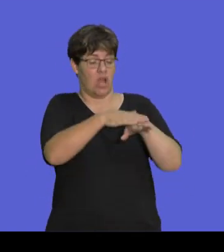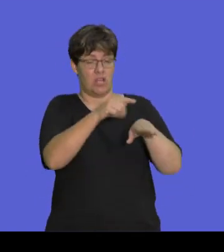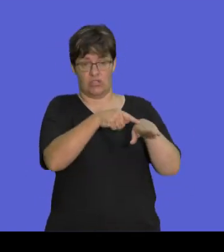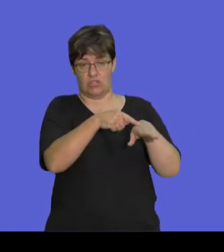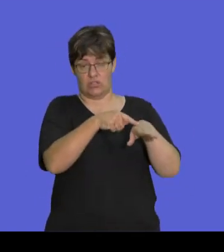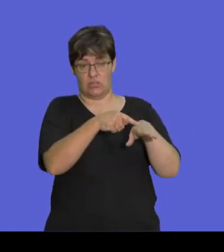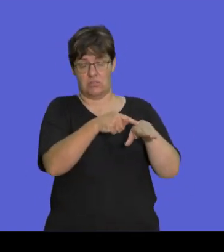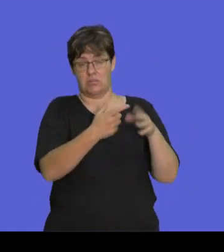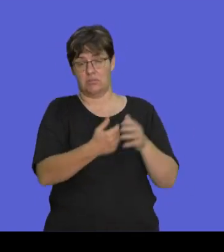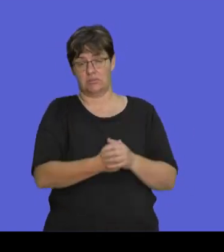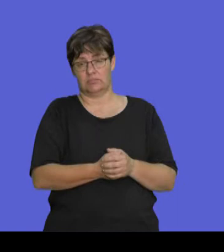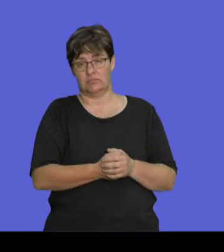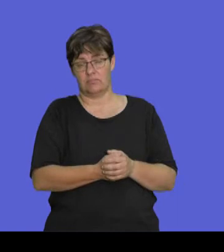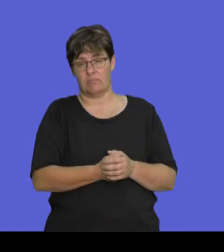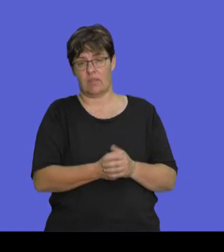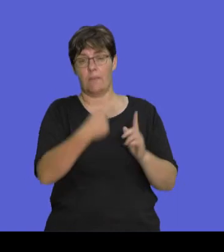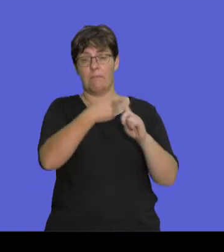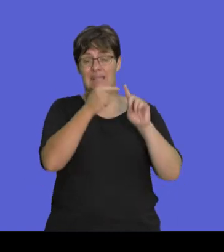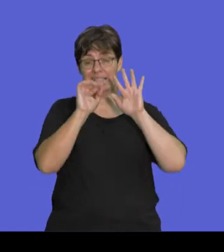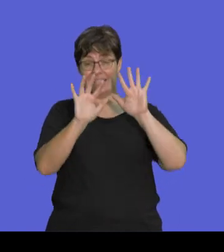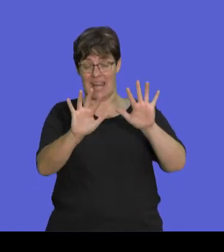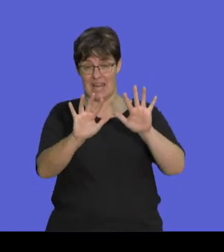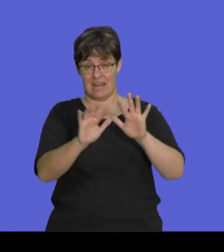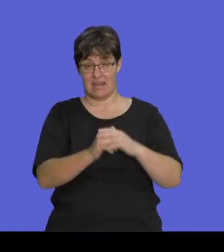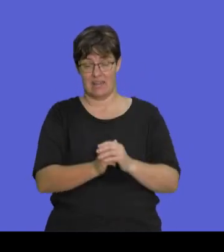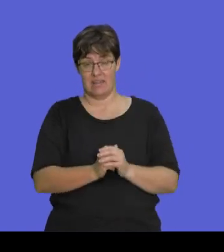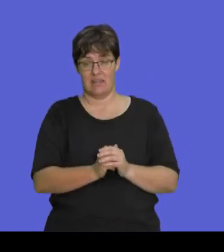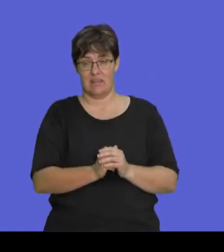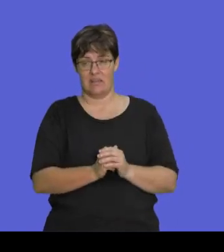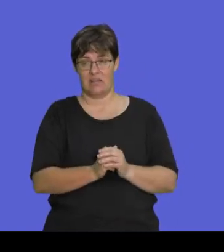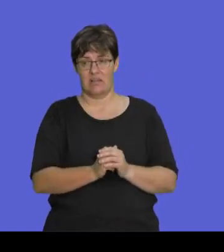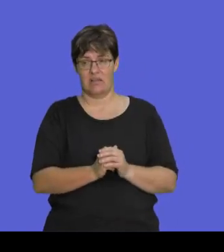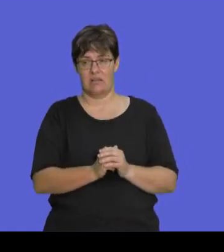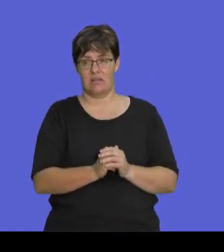a charge of, say, for argument's sake, plus 10,